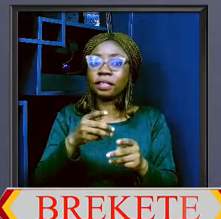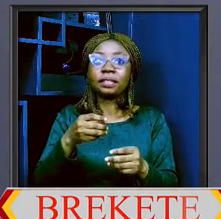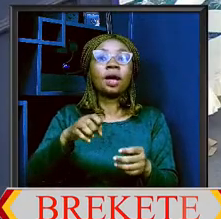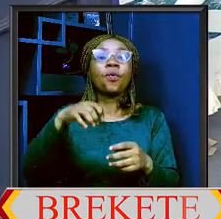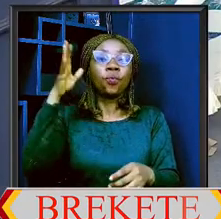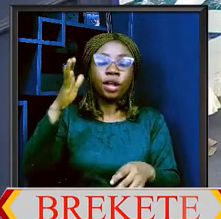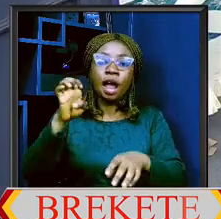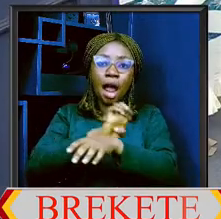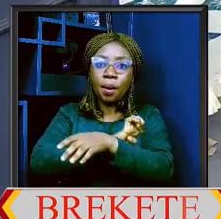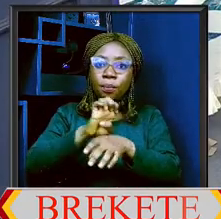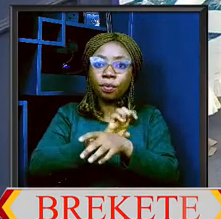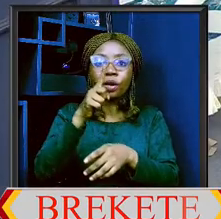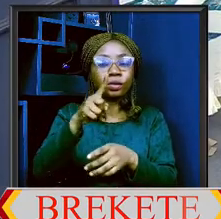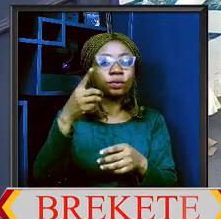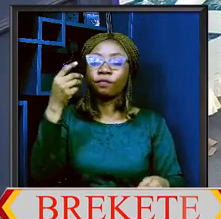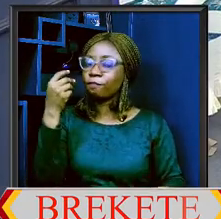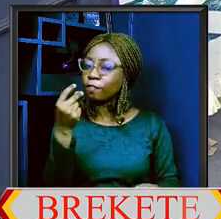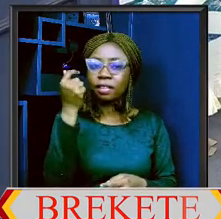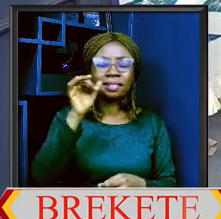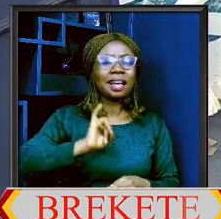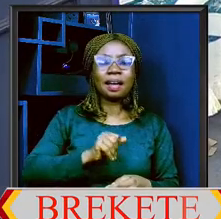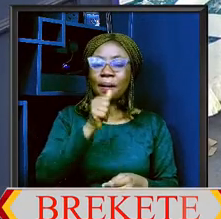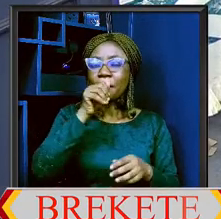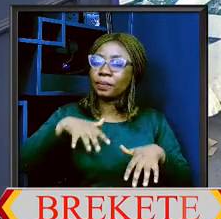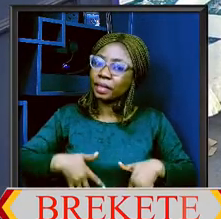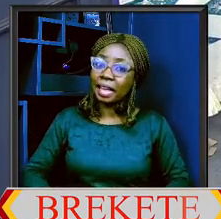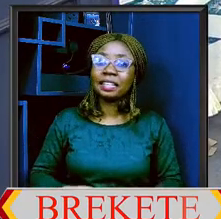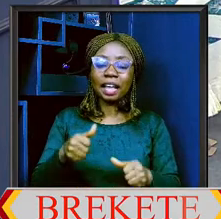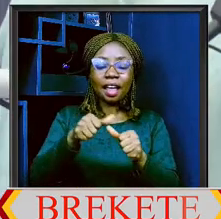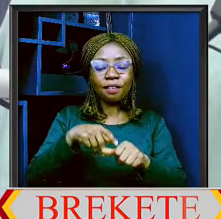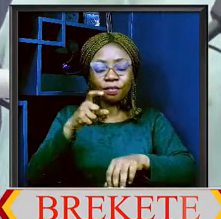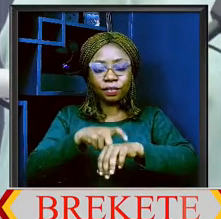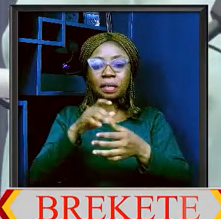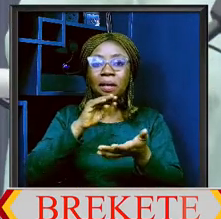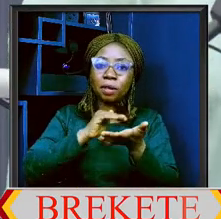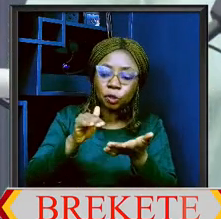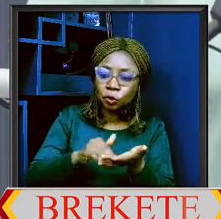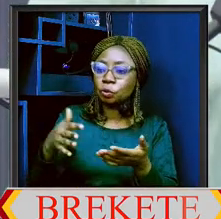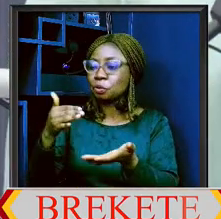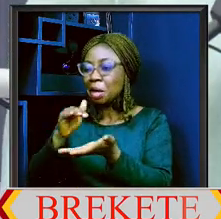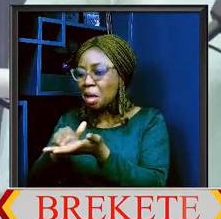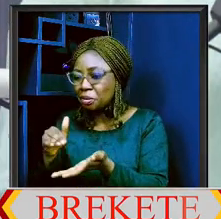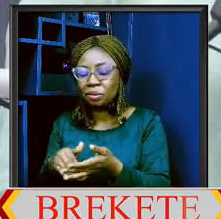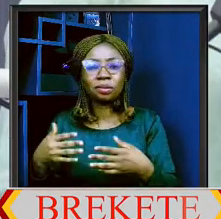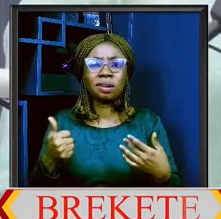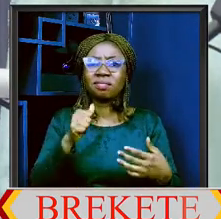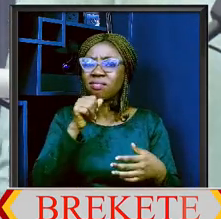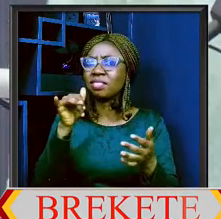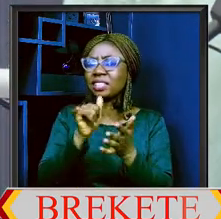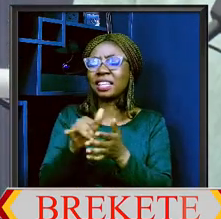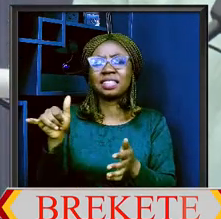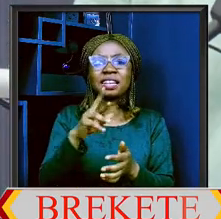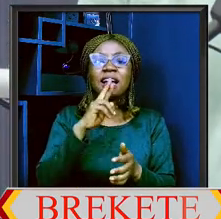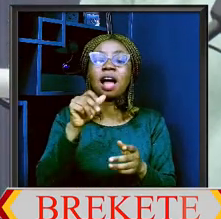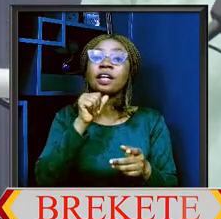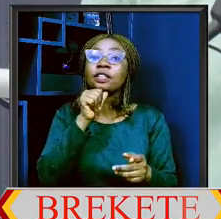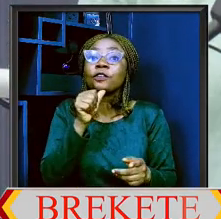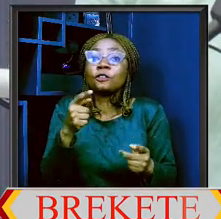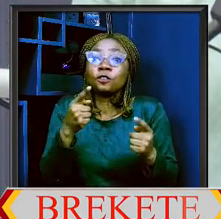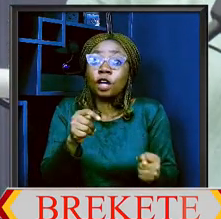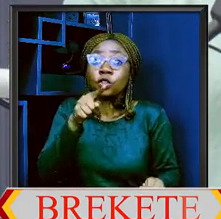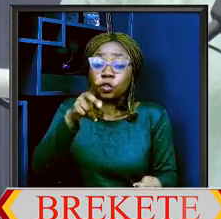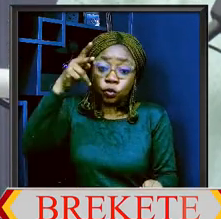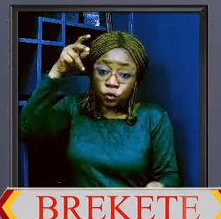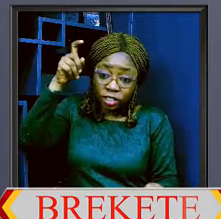people I don't Tire every time excuse every time excuse it's not like they are not trying but you need to